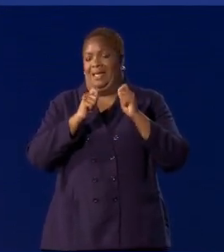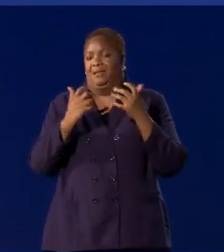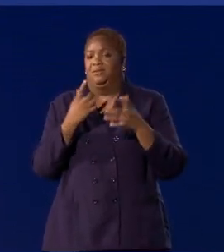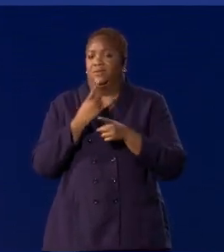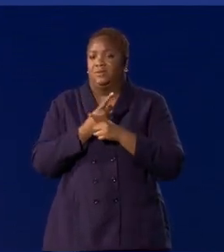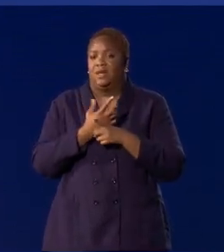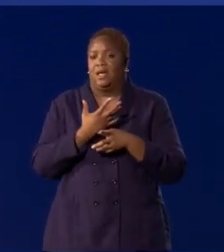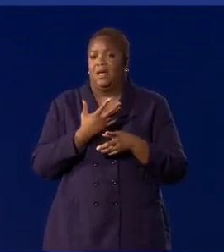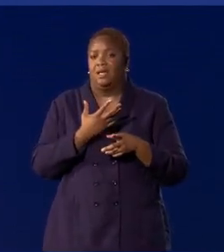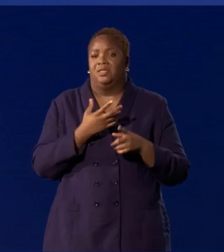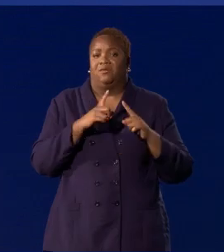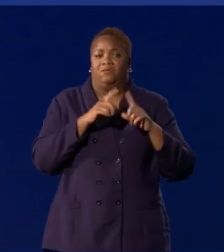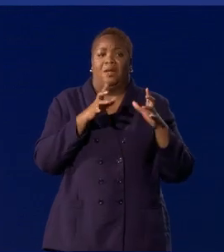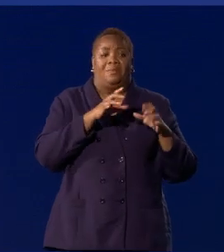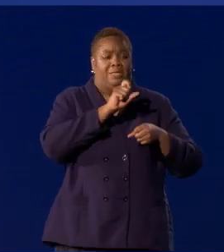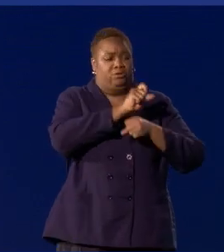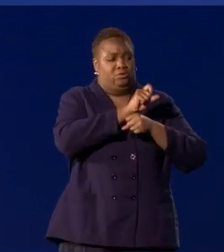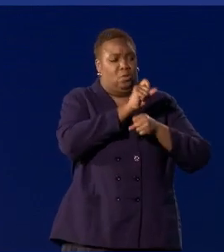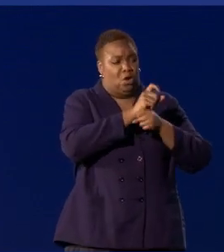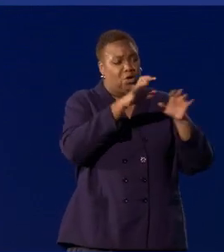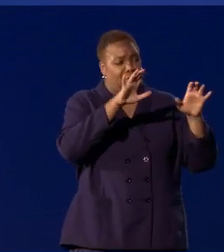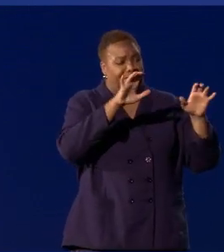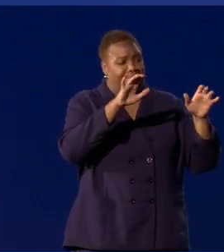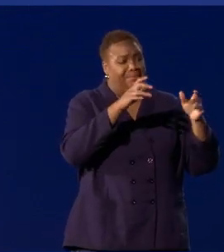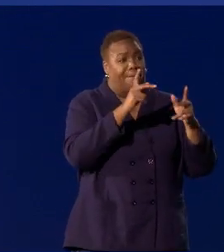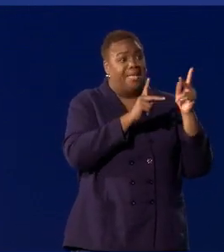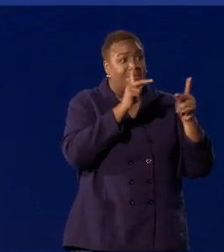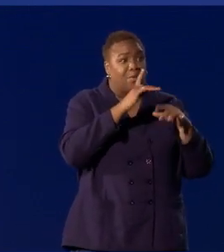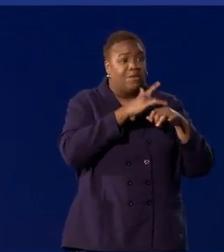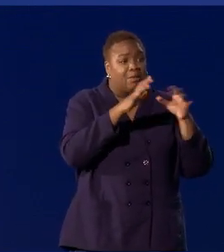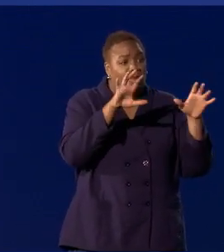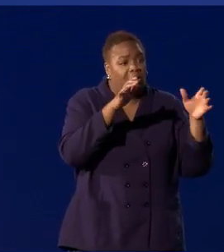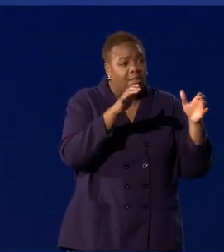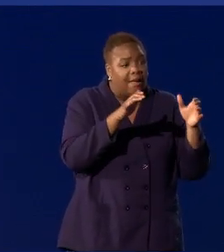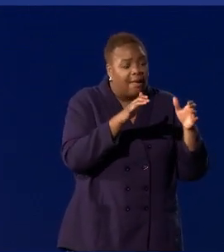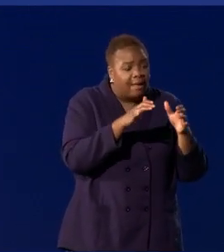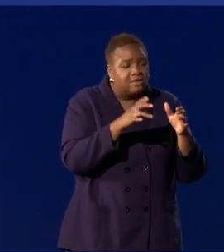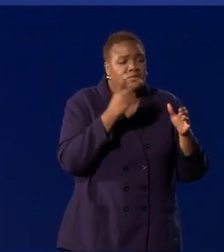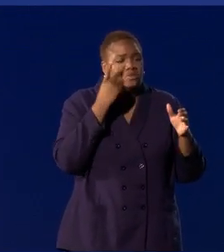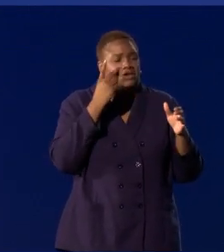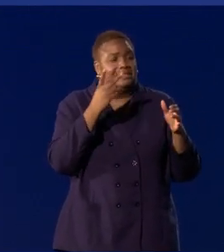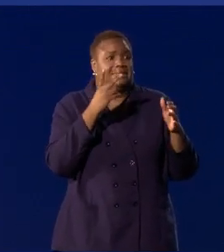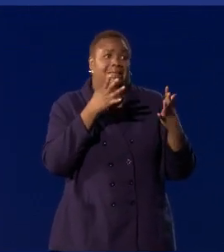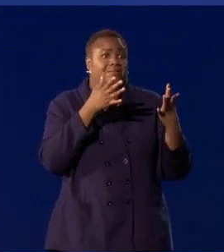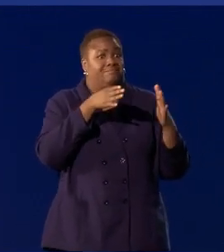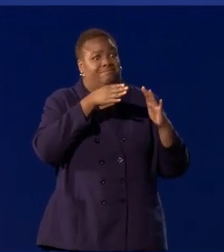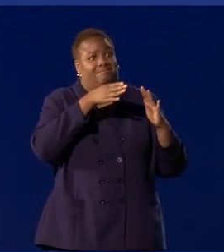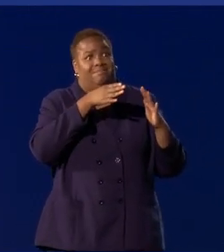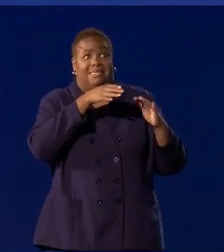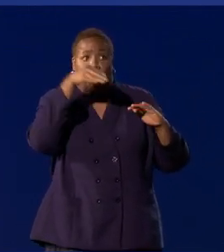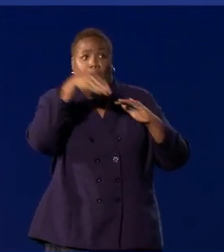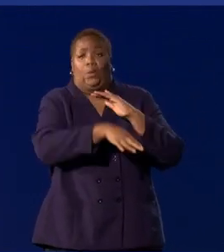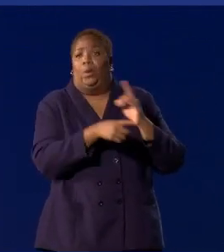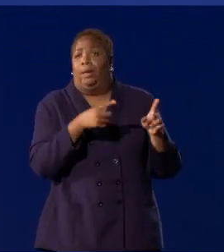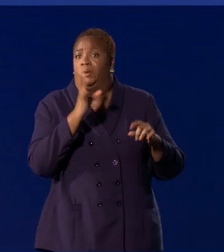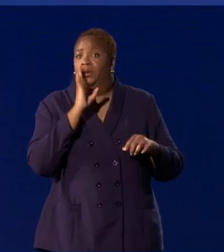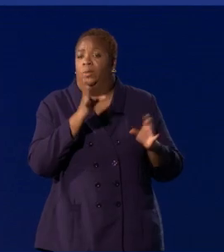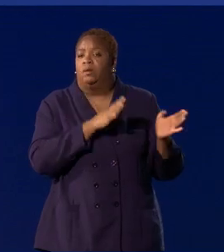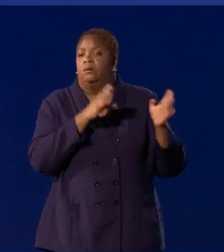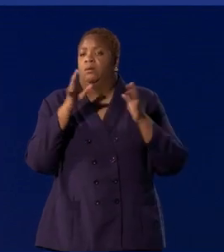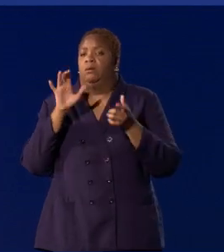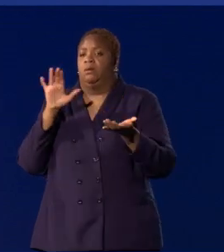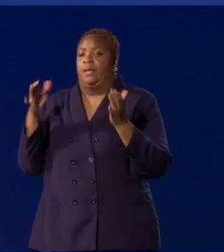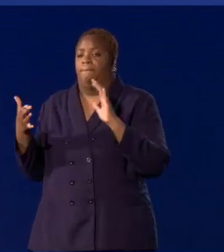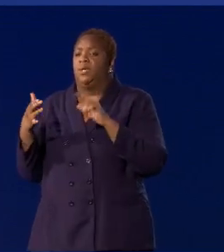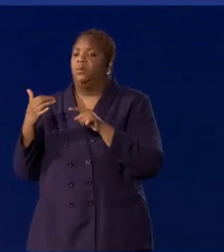know, the shrinking labor force that we talked about and the fact that we're facing a demographic cliff. And on the other hand, the